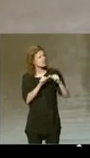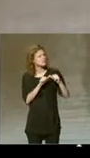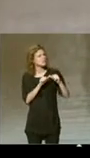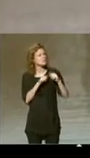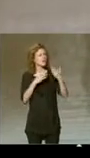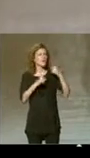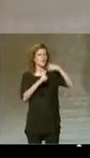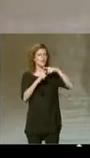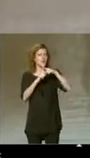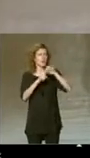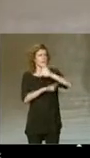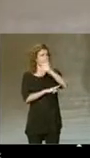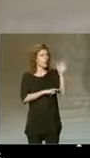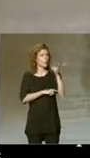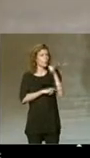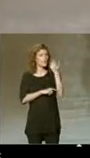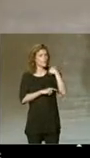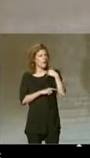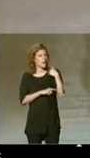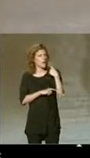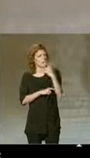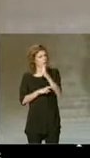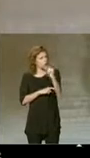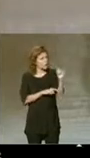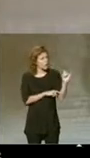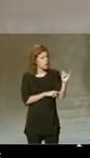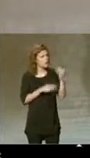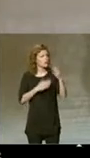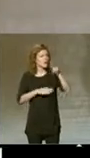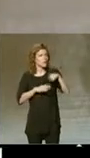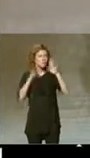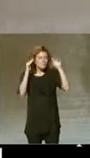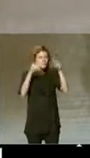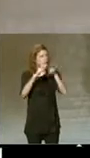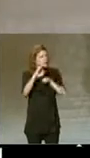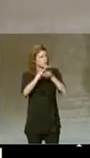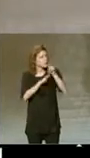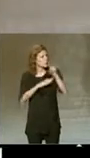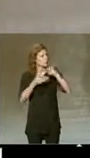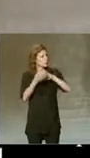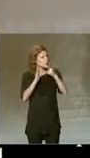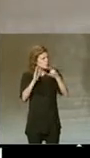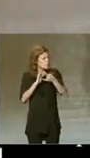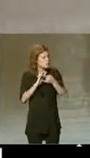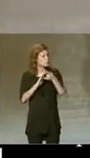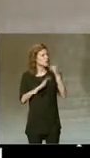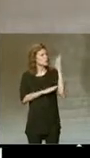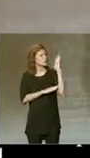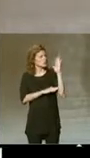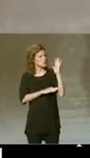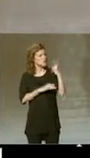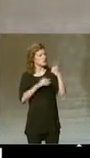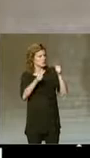for quite some time, in one European project in the field of